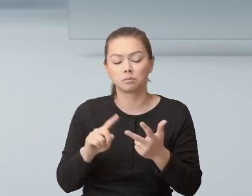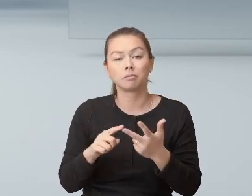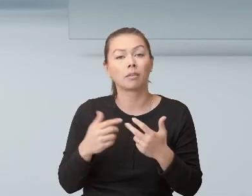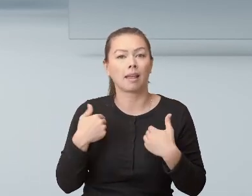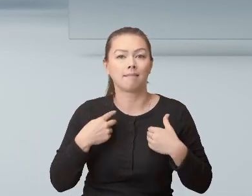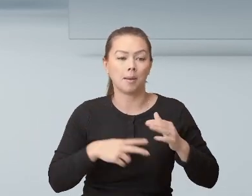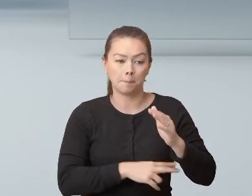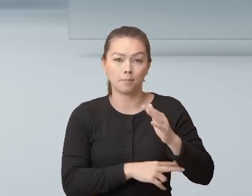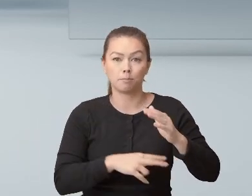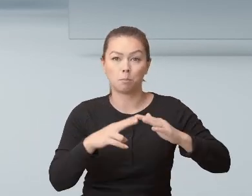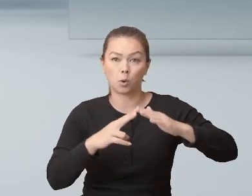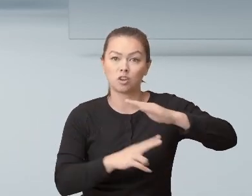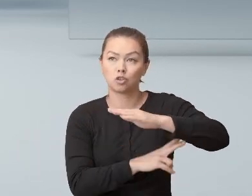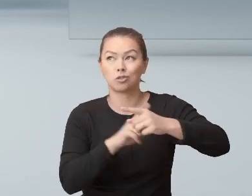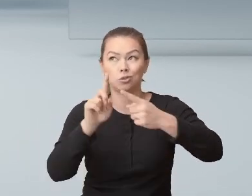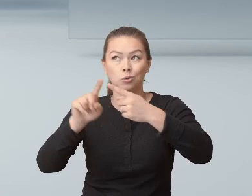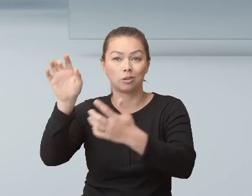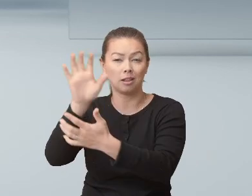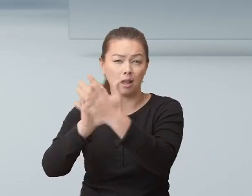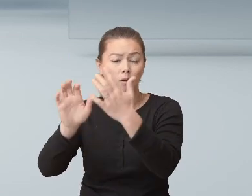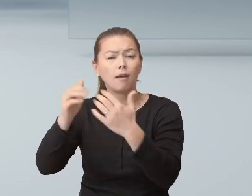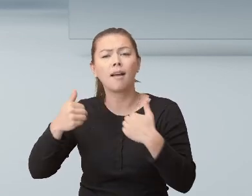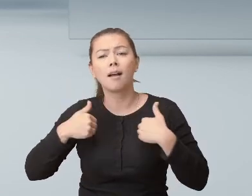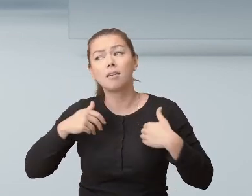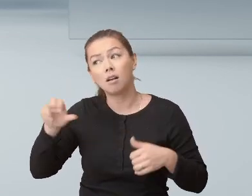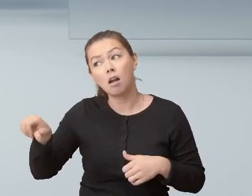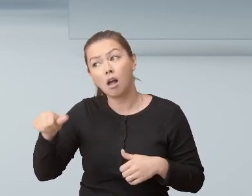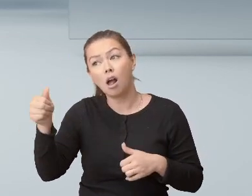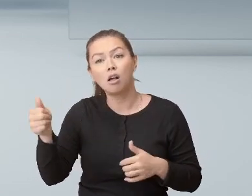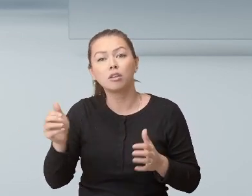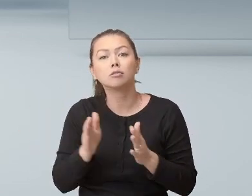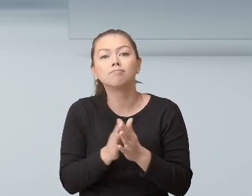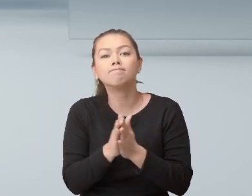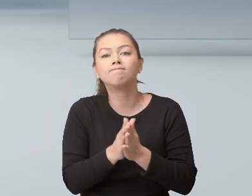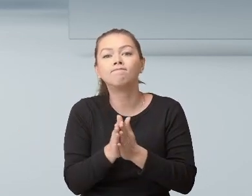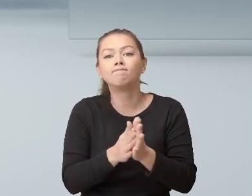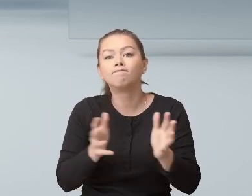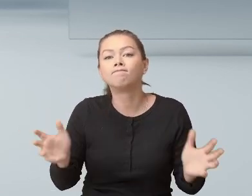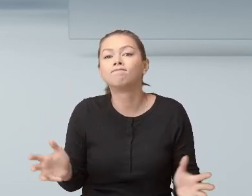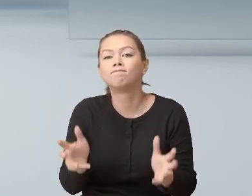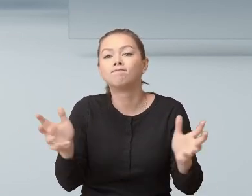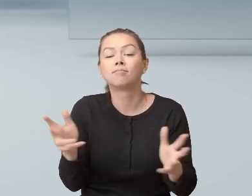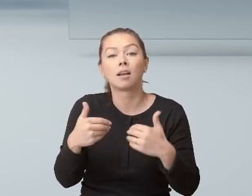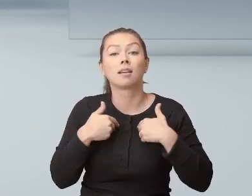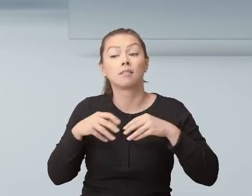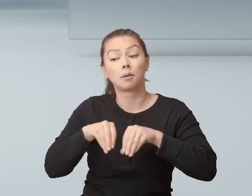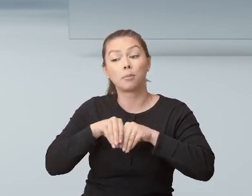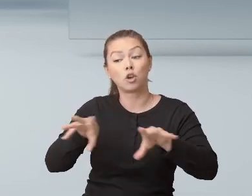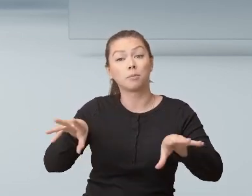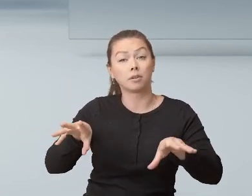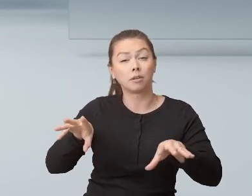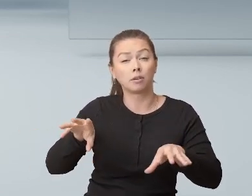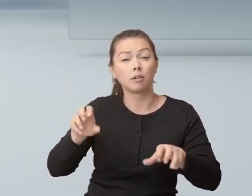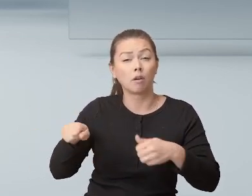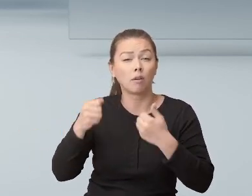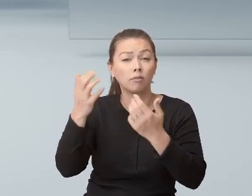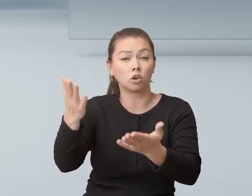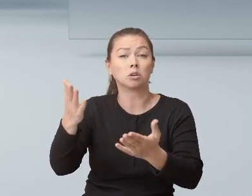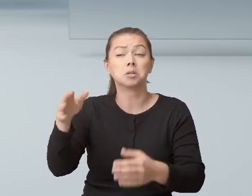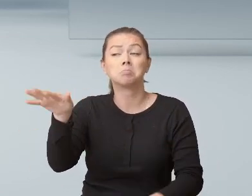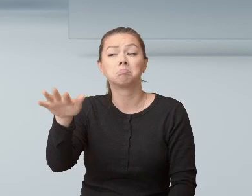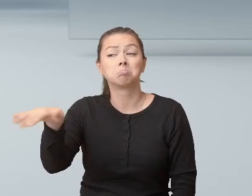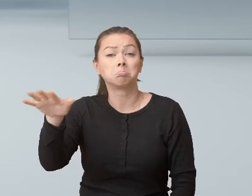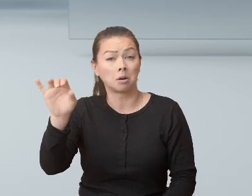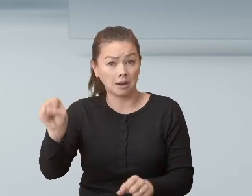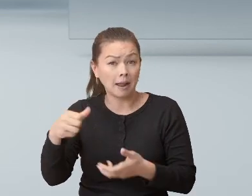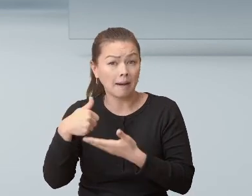There's also other incentives out there. Tim, you mentioned there's a deployment offer out there. There's one that's out there that helps someone. And